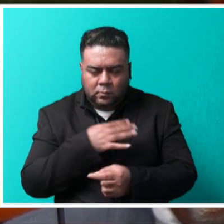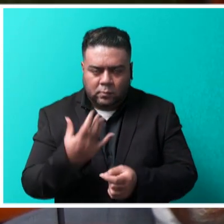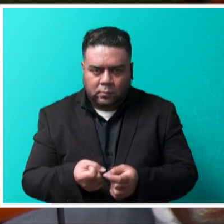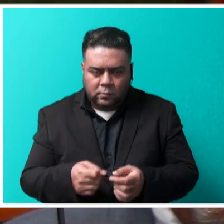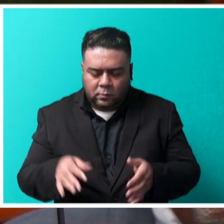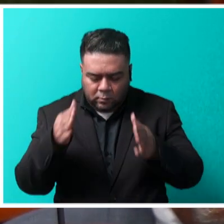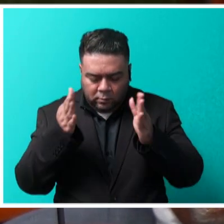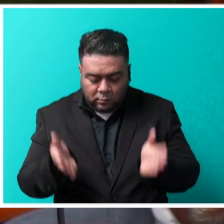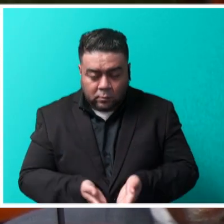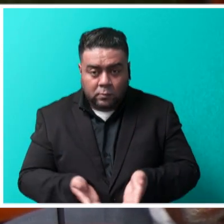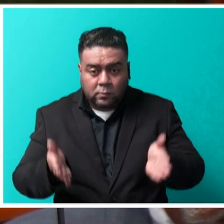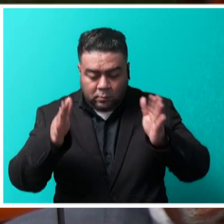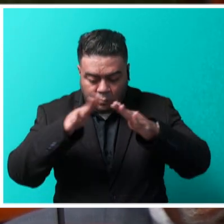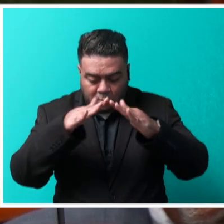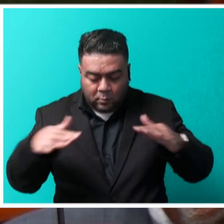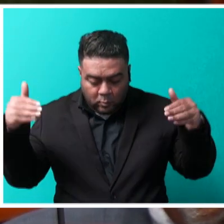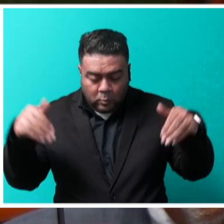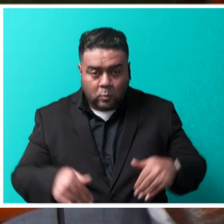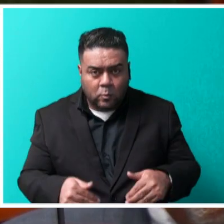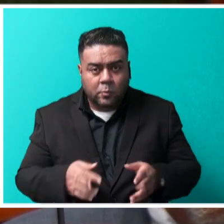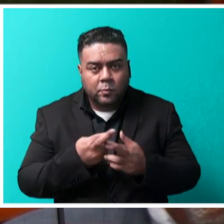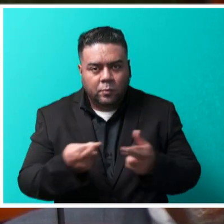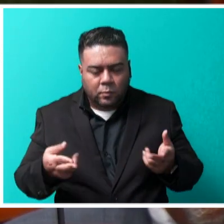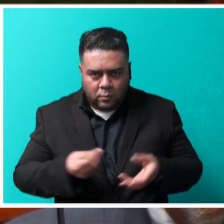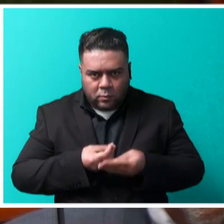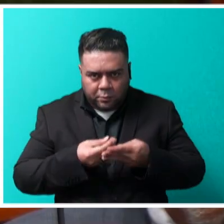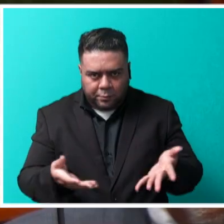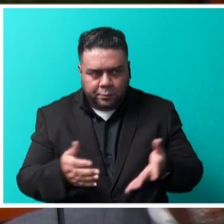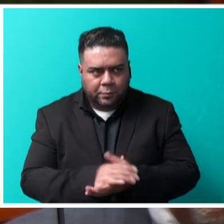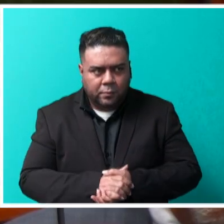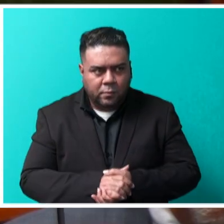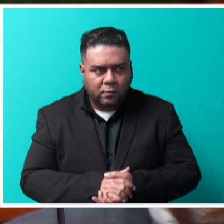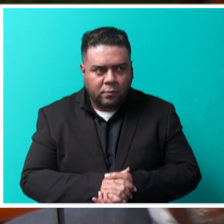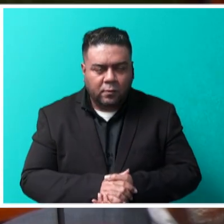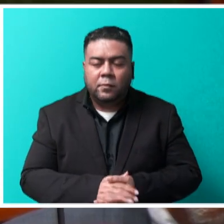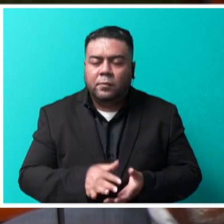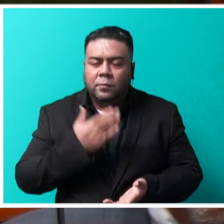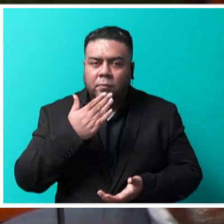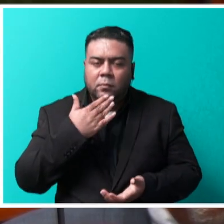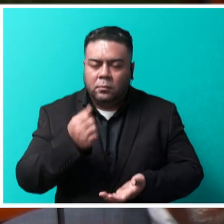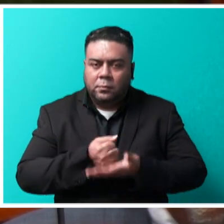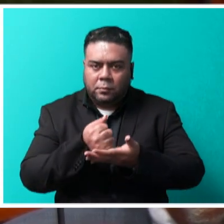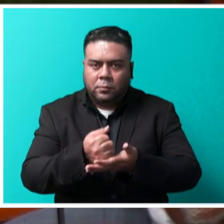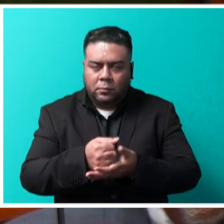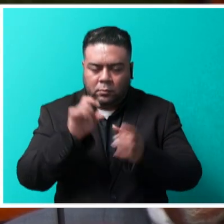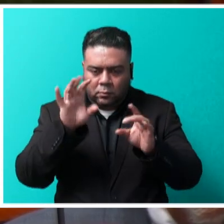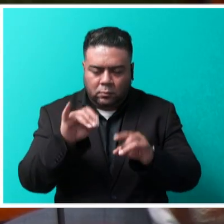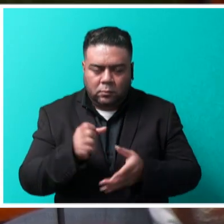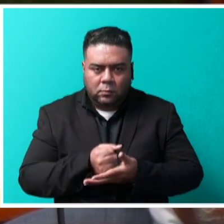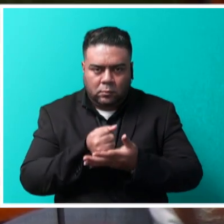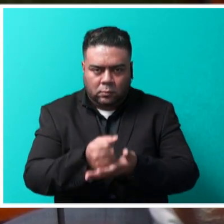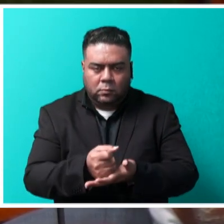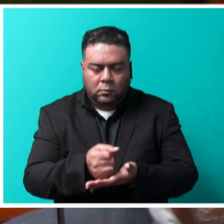bottom-up approach and a top-down resourcing flow. We are thankful for the support from the Australian Government for Disability sector and the